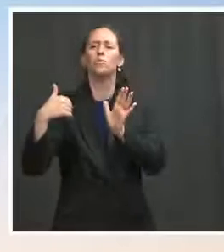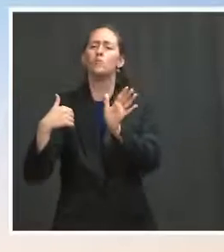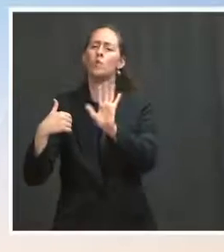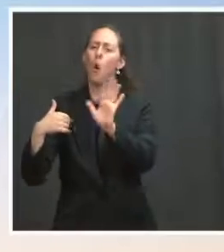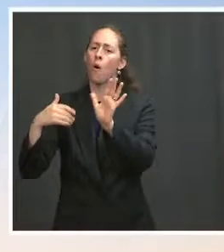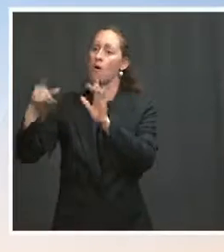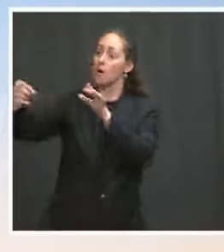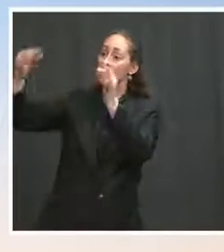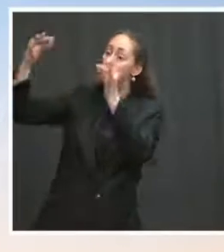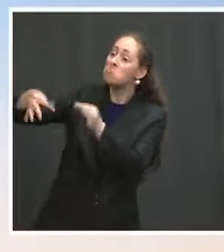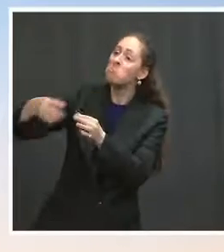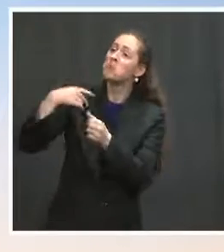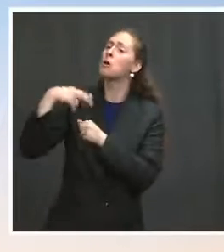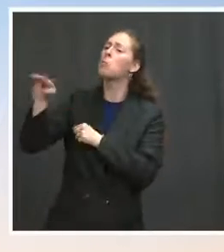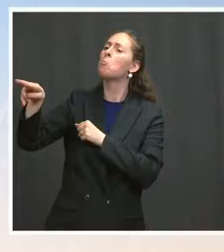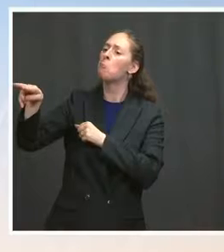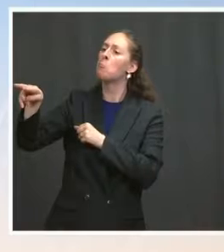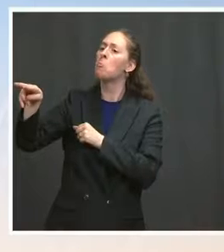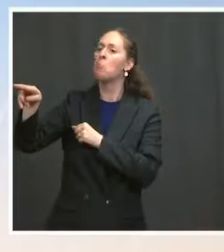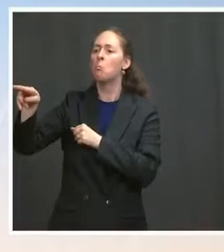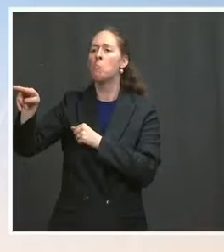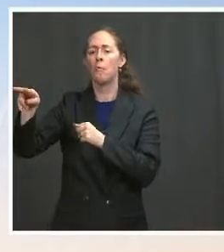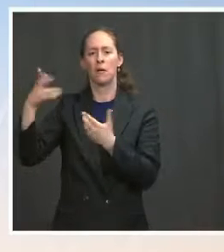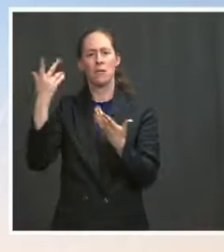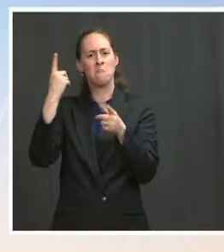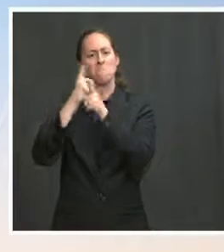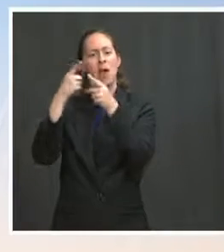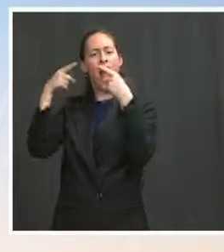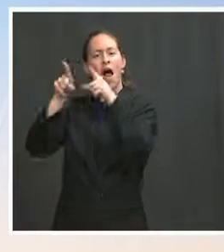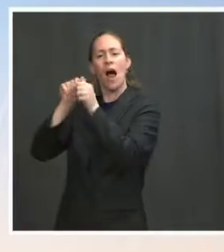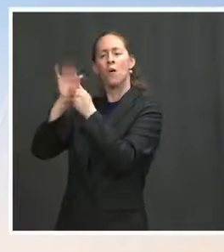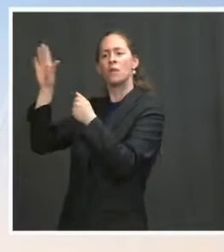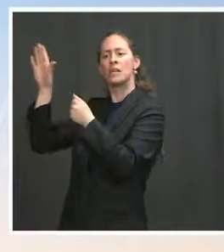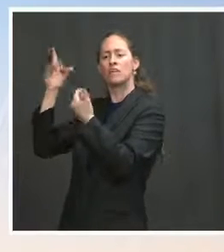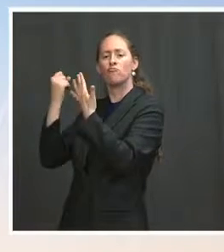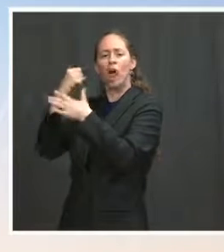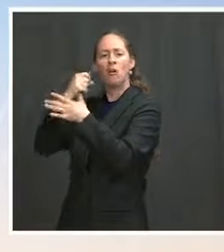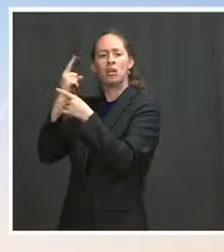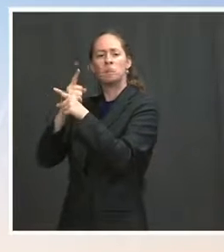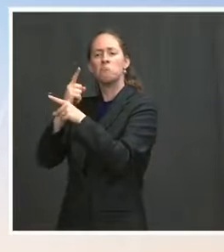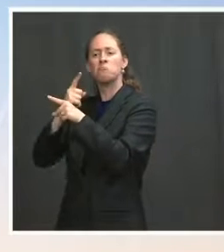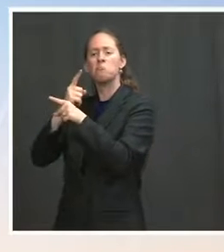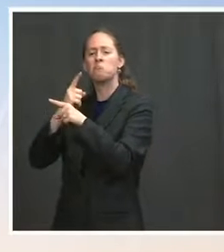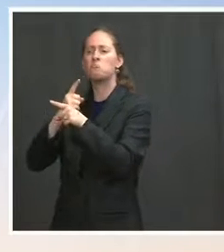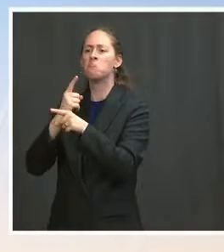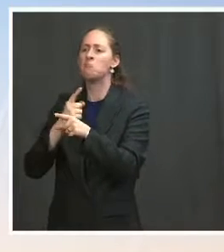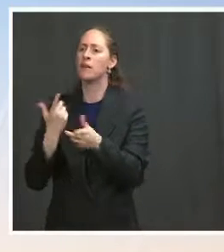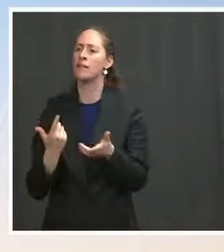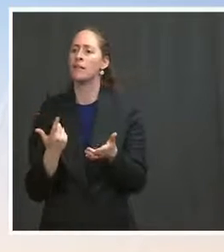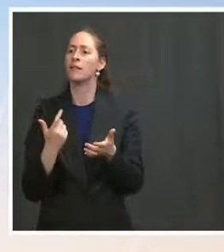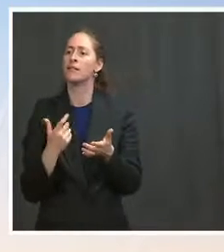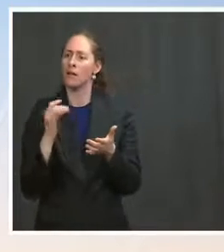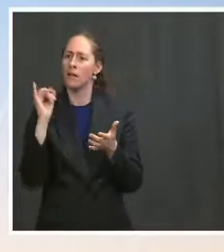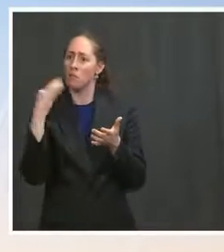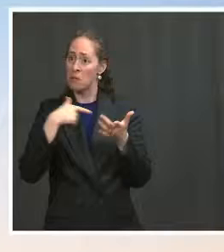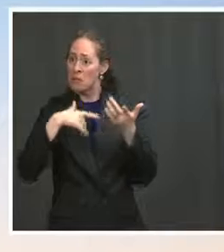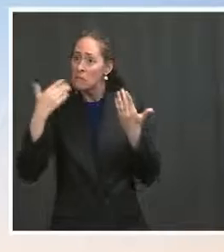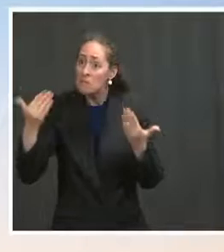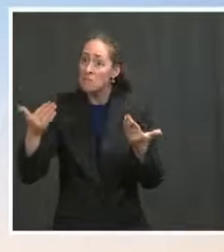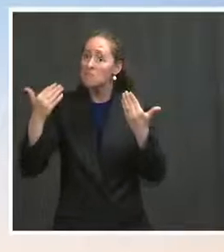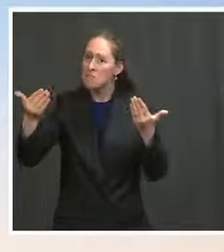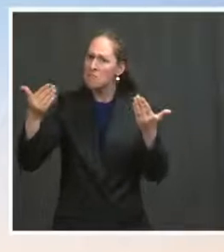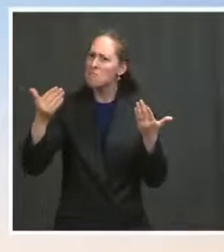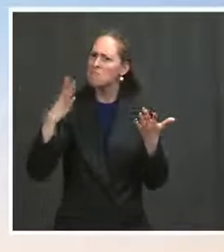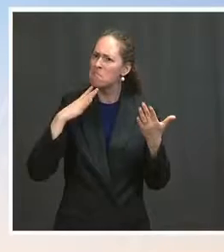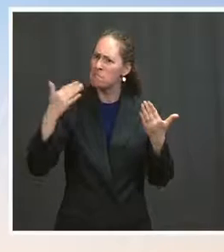But clearly, a priority of the president to take action wherever we can in government to make it more accessible to vote for people